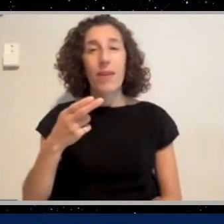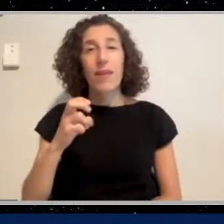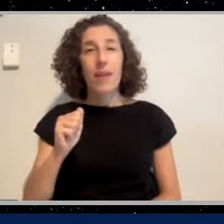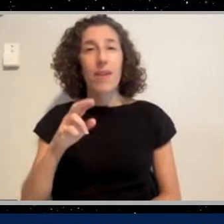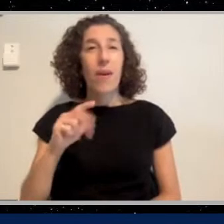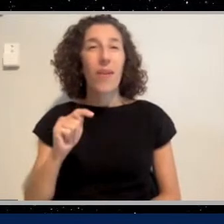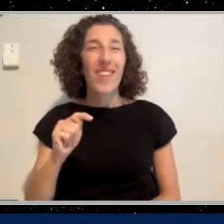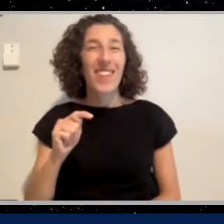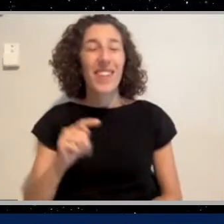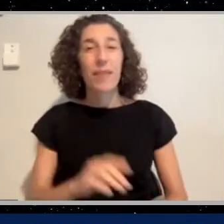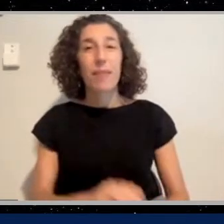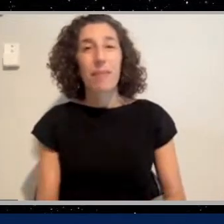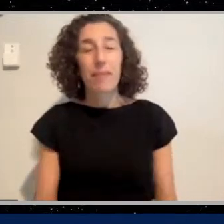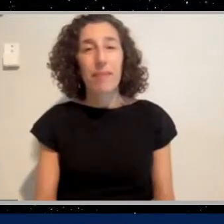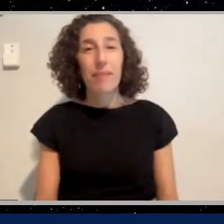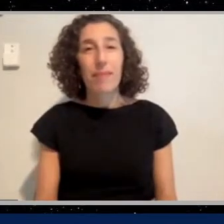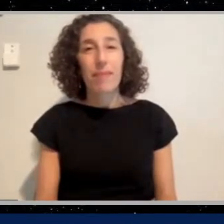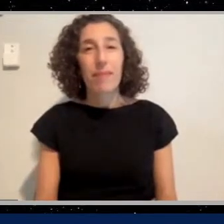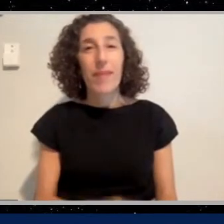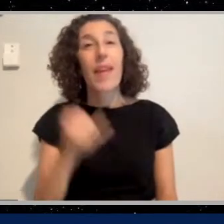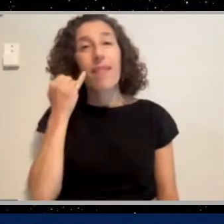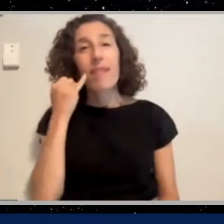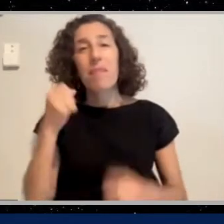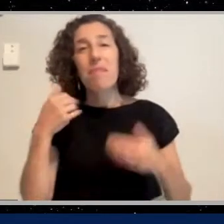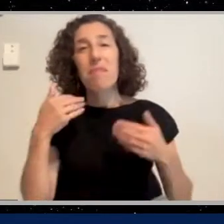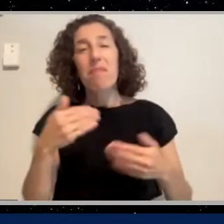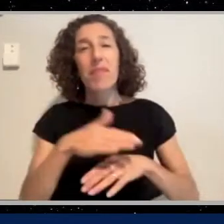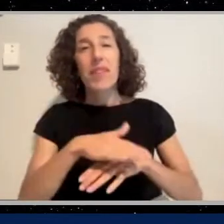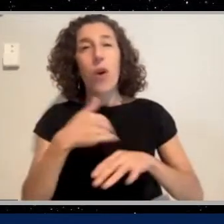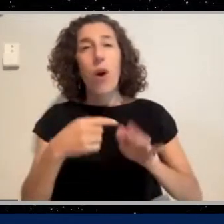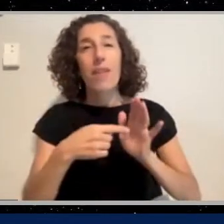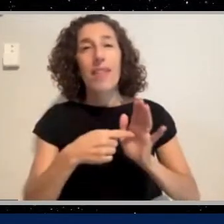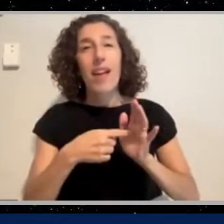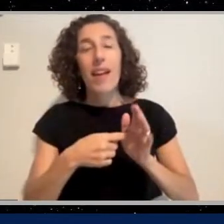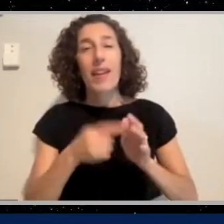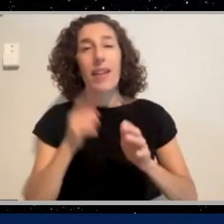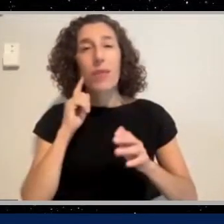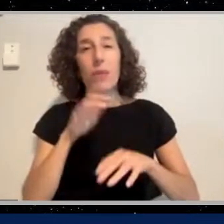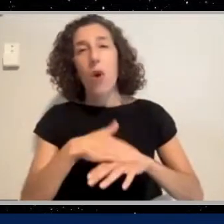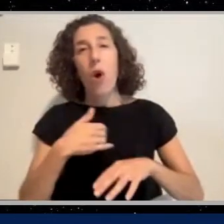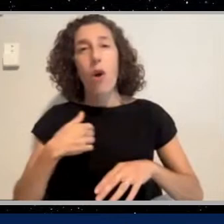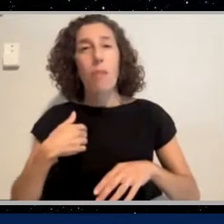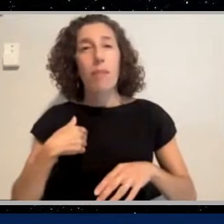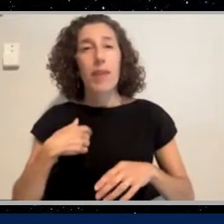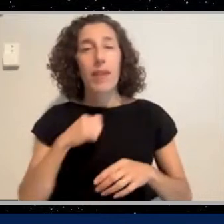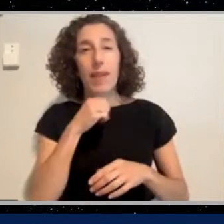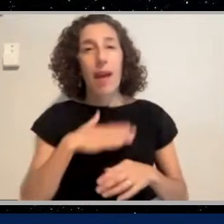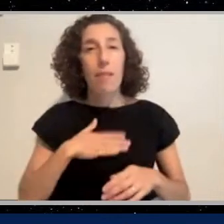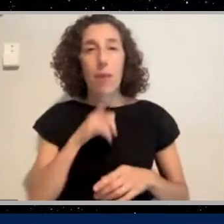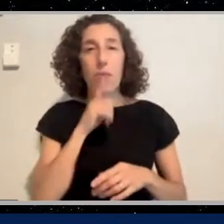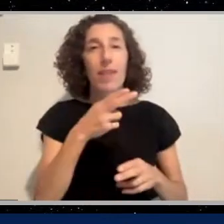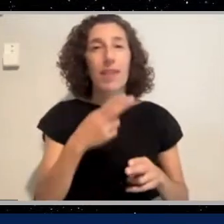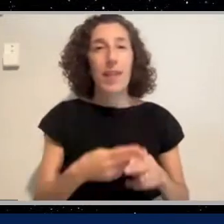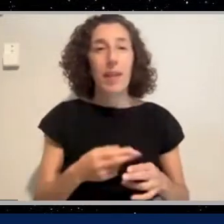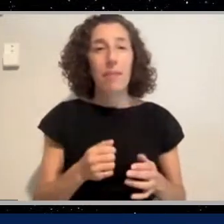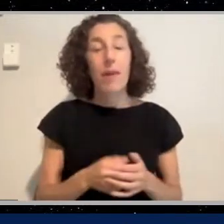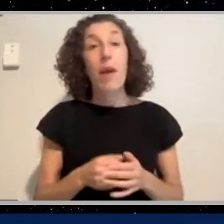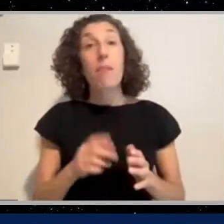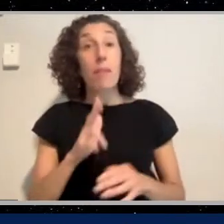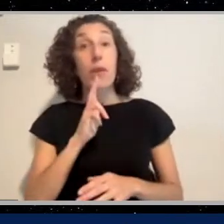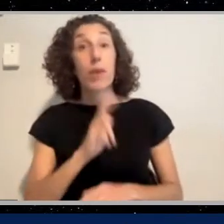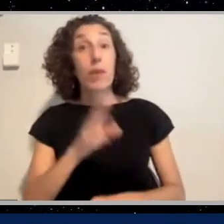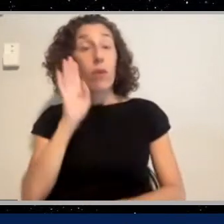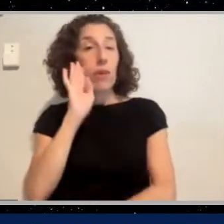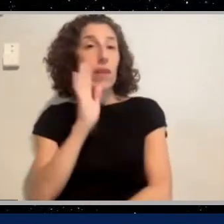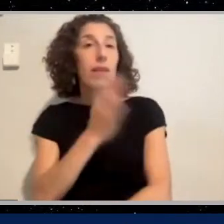what I'm going to be doing. But it is cool because he does, I shared this